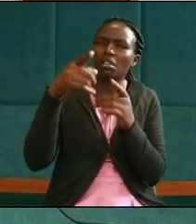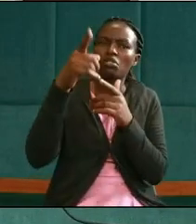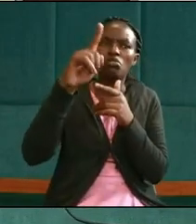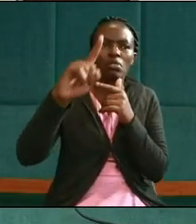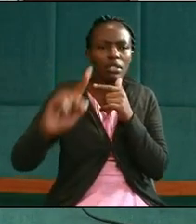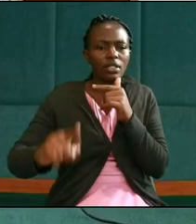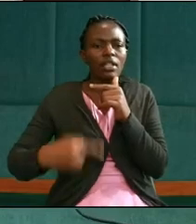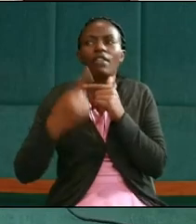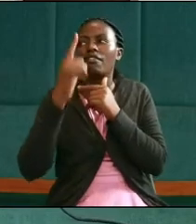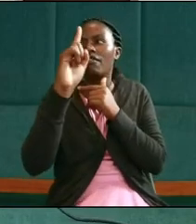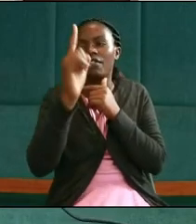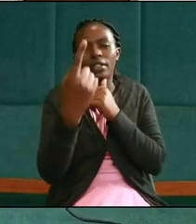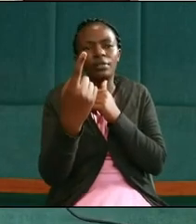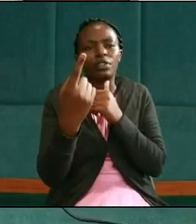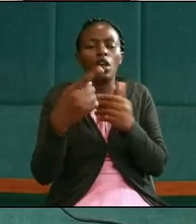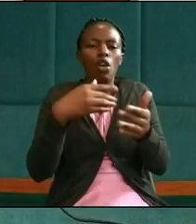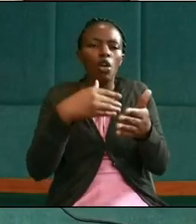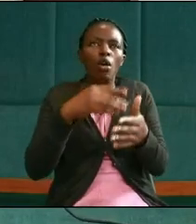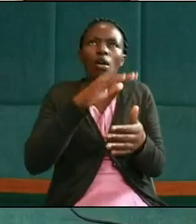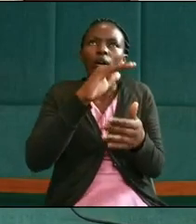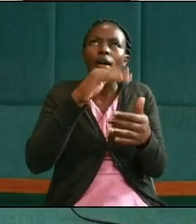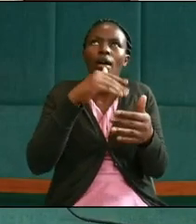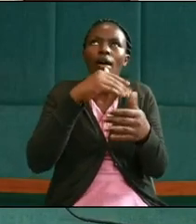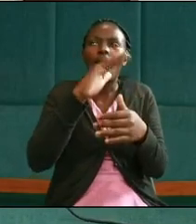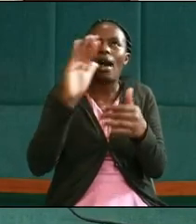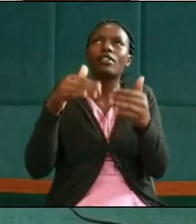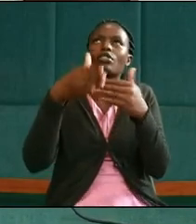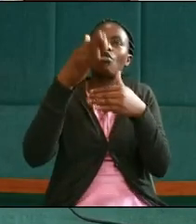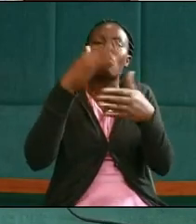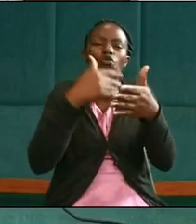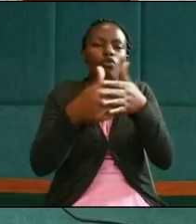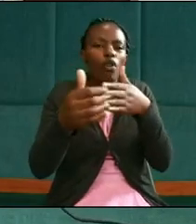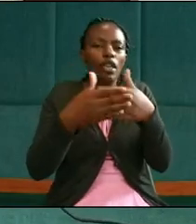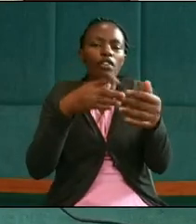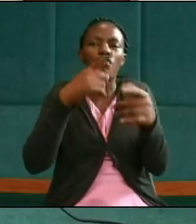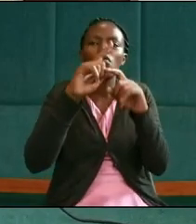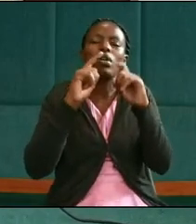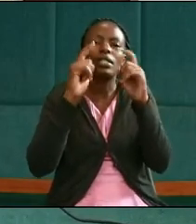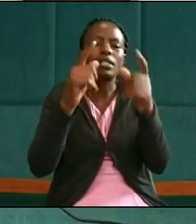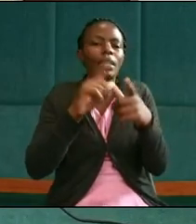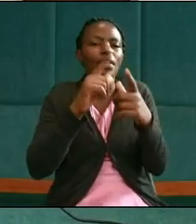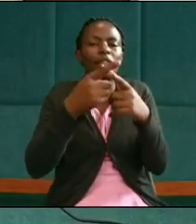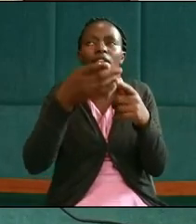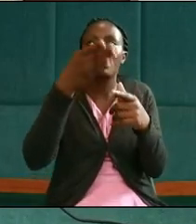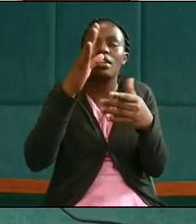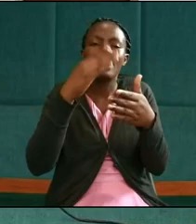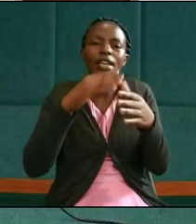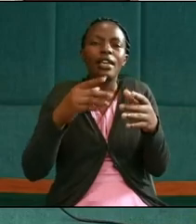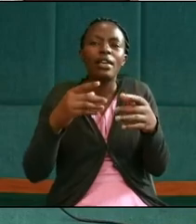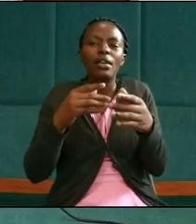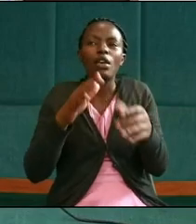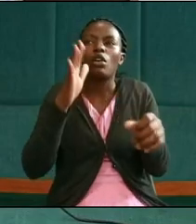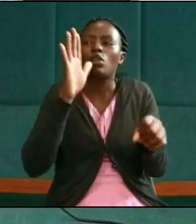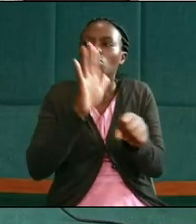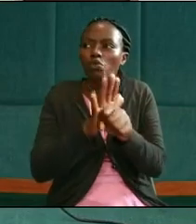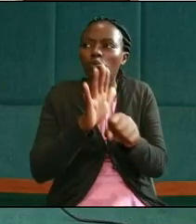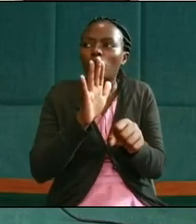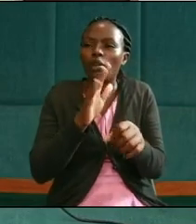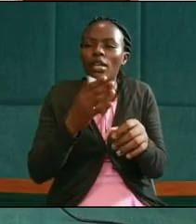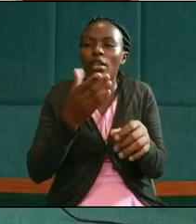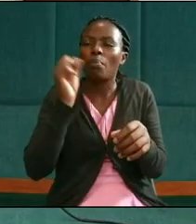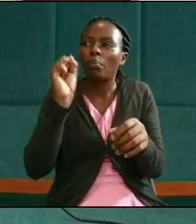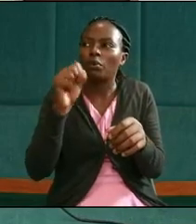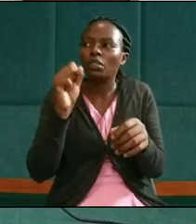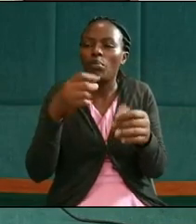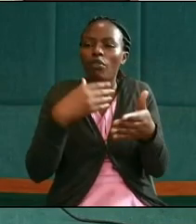first. Confess your sins and repent. He had promised that if we confess our sins, he is faithful and just to forgive us